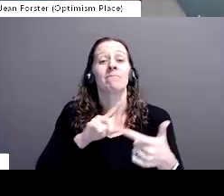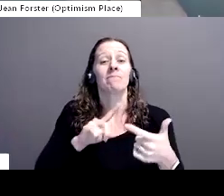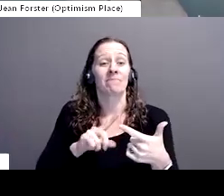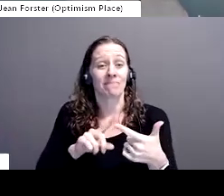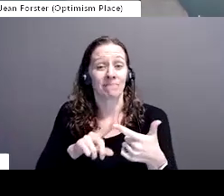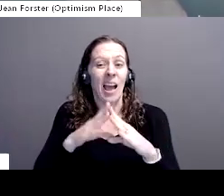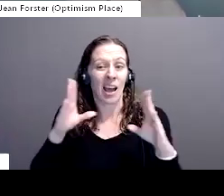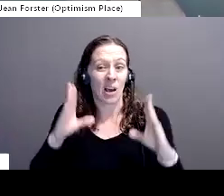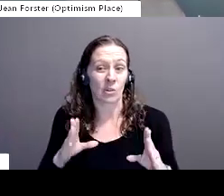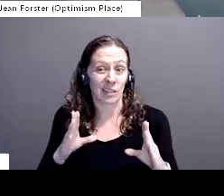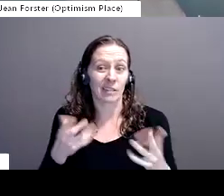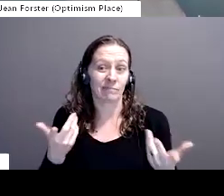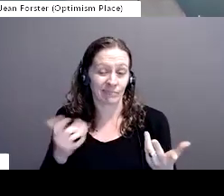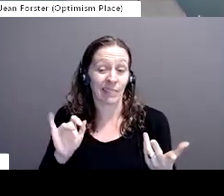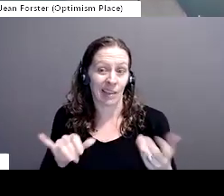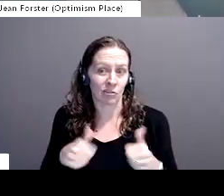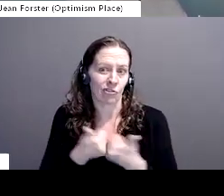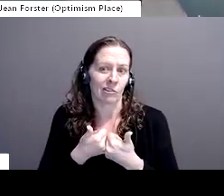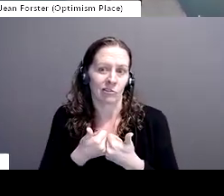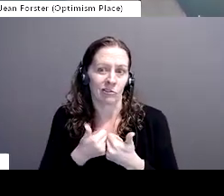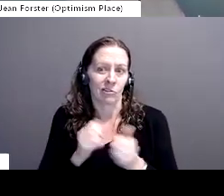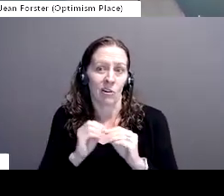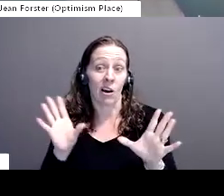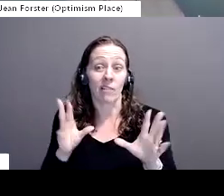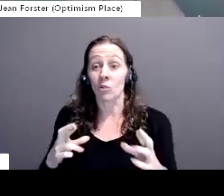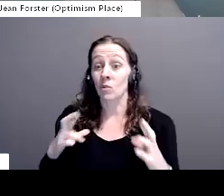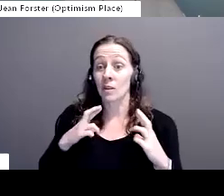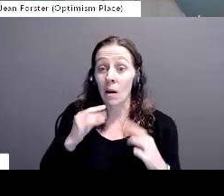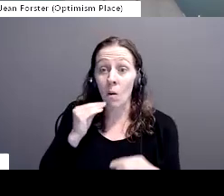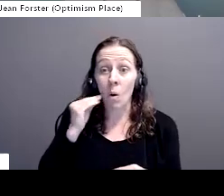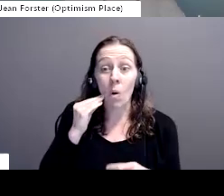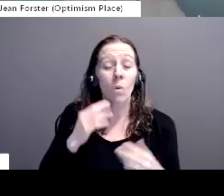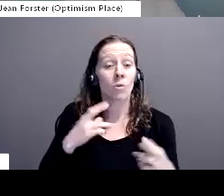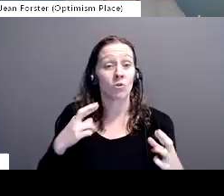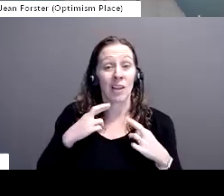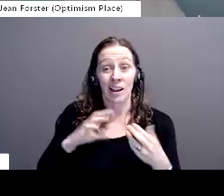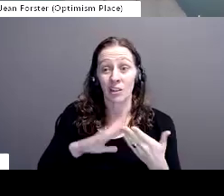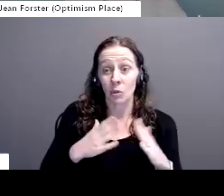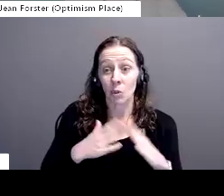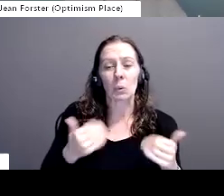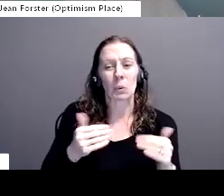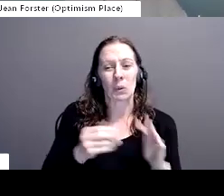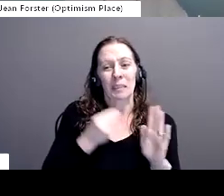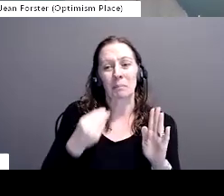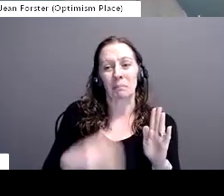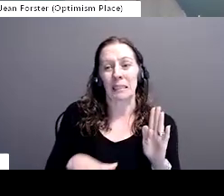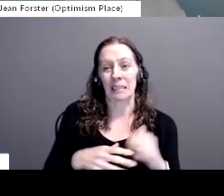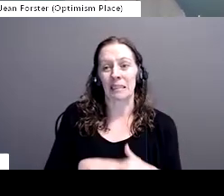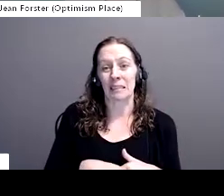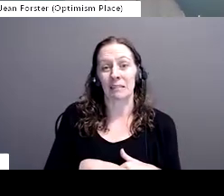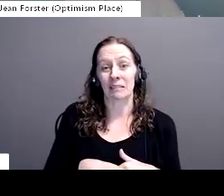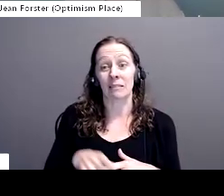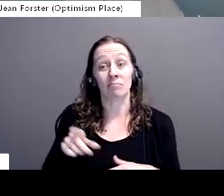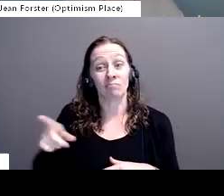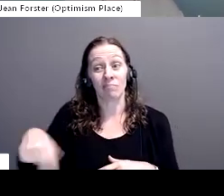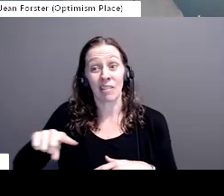housing, which seems obvious. Many retirement homes or retirement communities are very expensive, and women who are coming to us